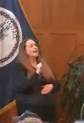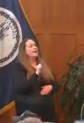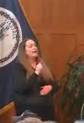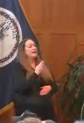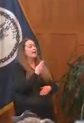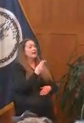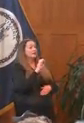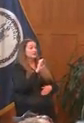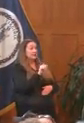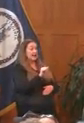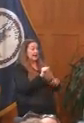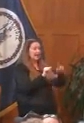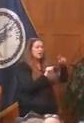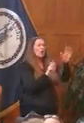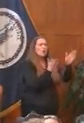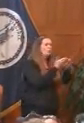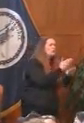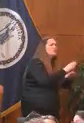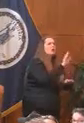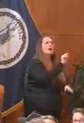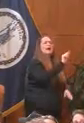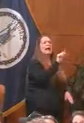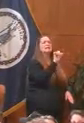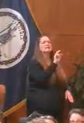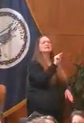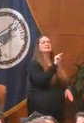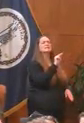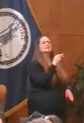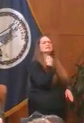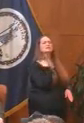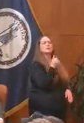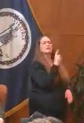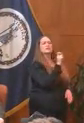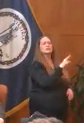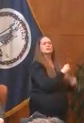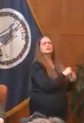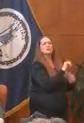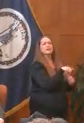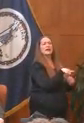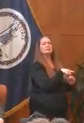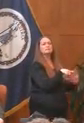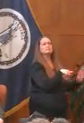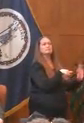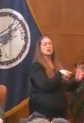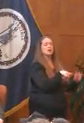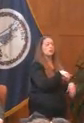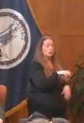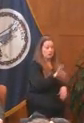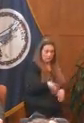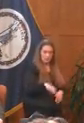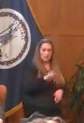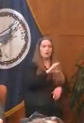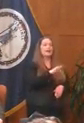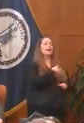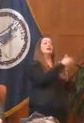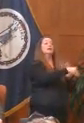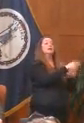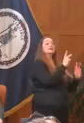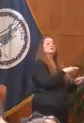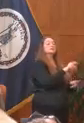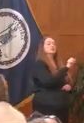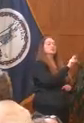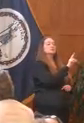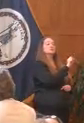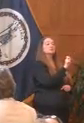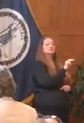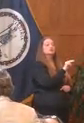do you have a follow-up? All right, we'll move forward then. Susan Prokop in Nelson County. Are